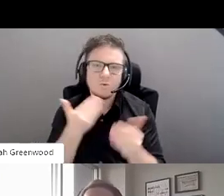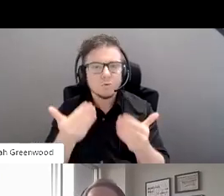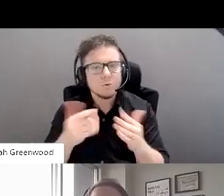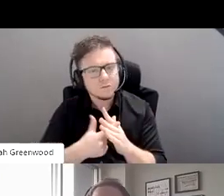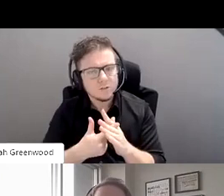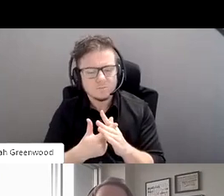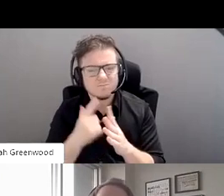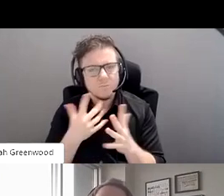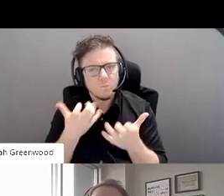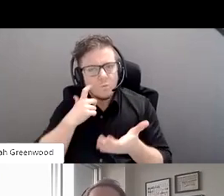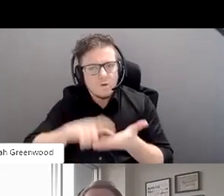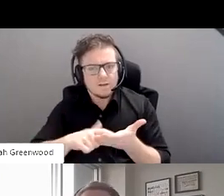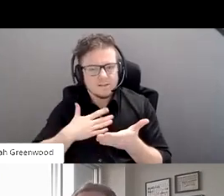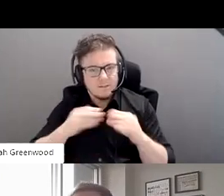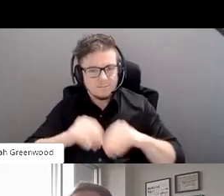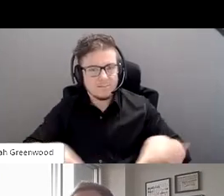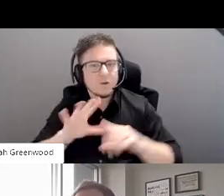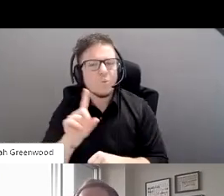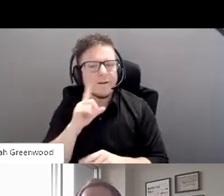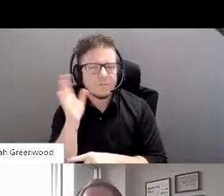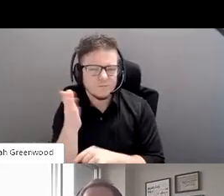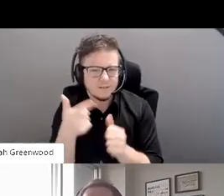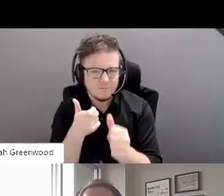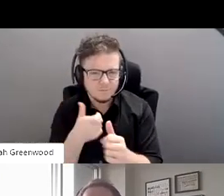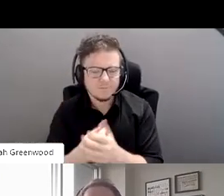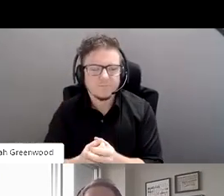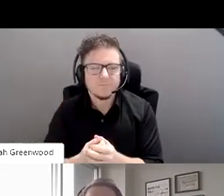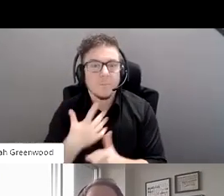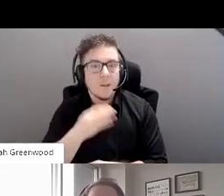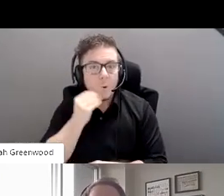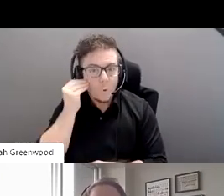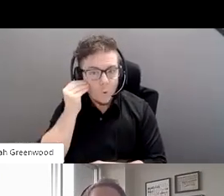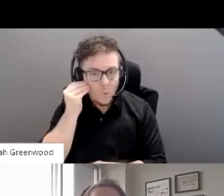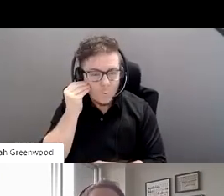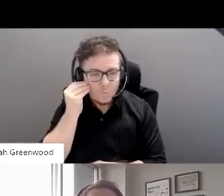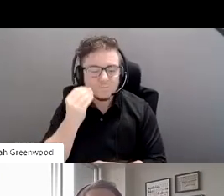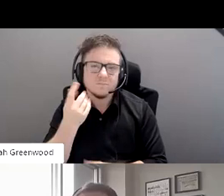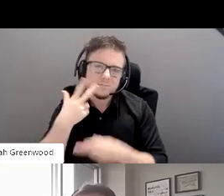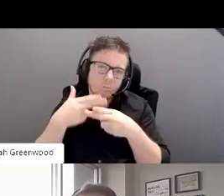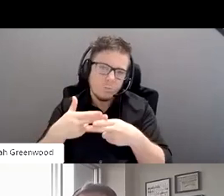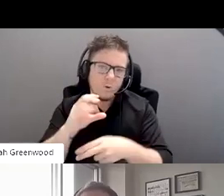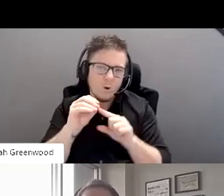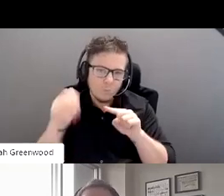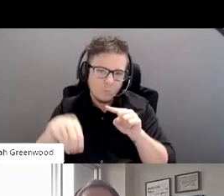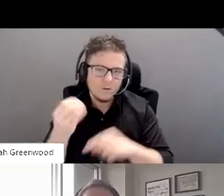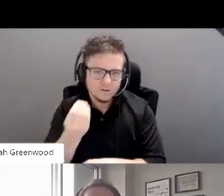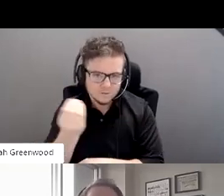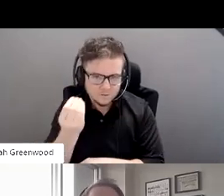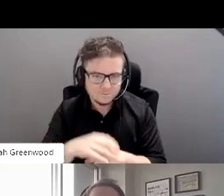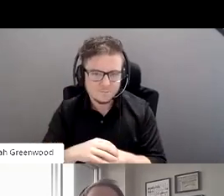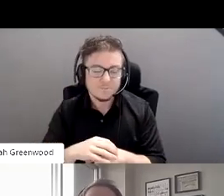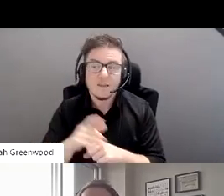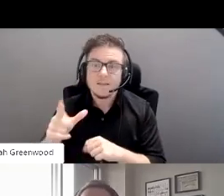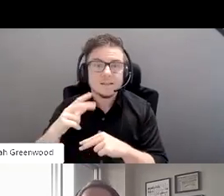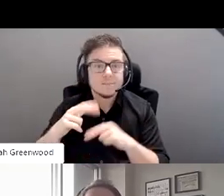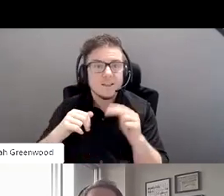I do want to recognize the land that I'm presenting from in my home, which is colonially known as Ottawa, Ontario, which is built on